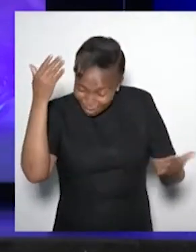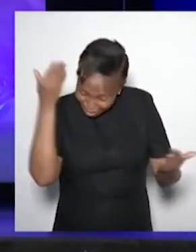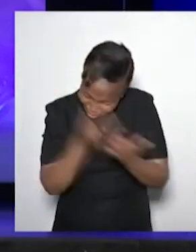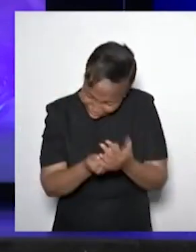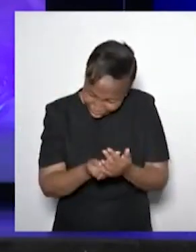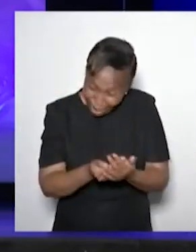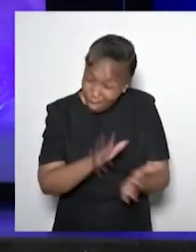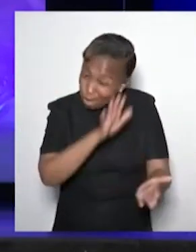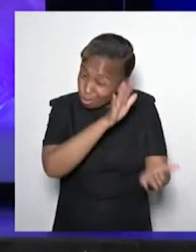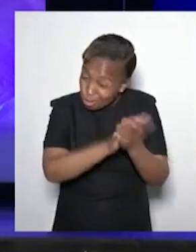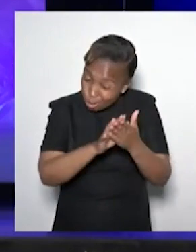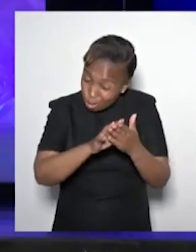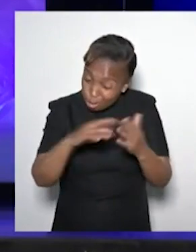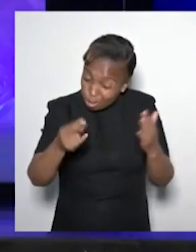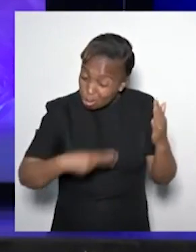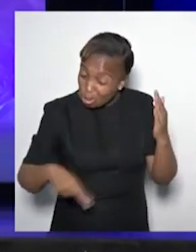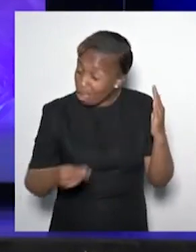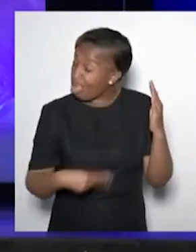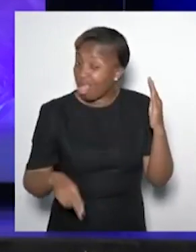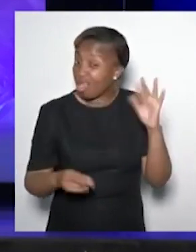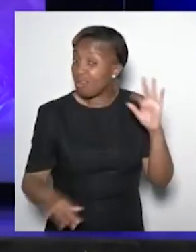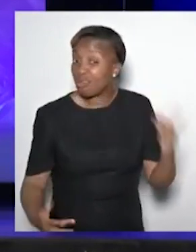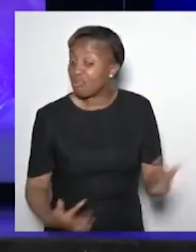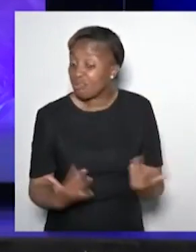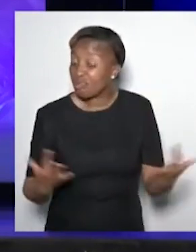to hell.